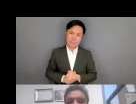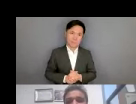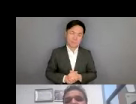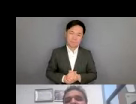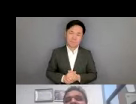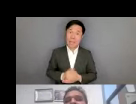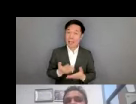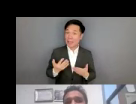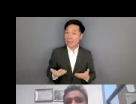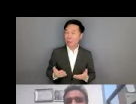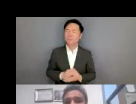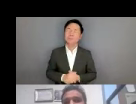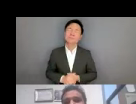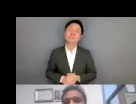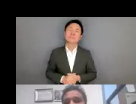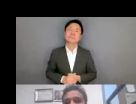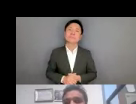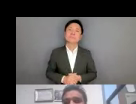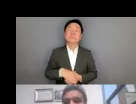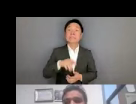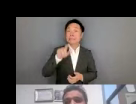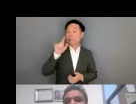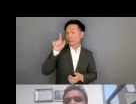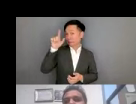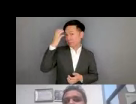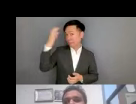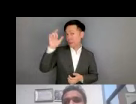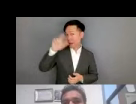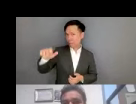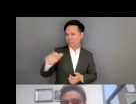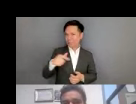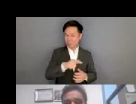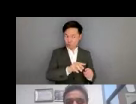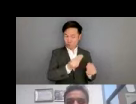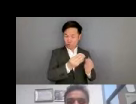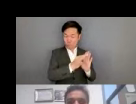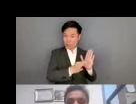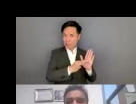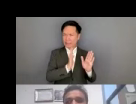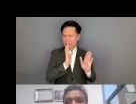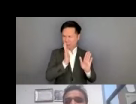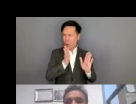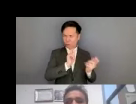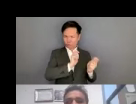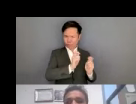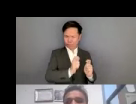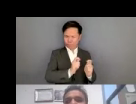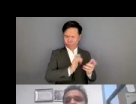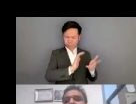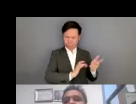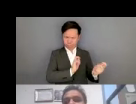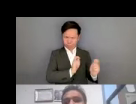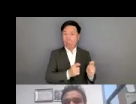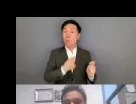currently Nepal actually is revising the national youth policy, and we participated into the consultation process,